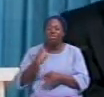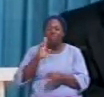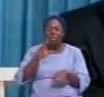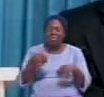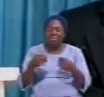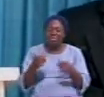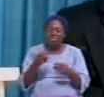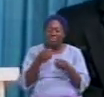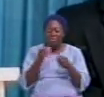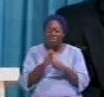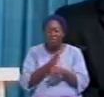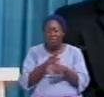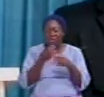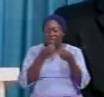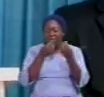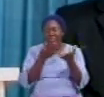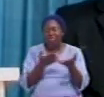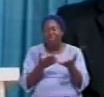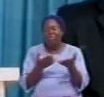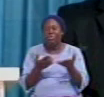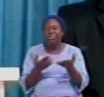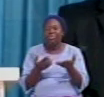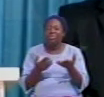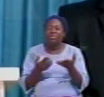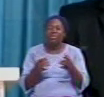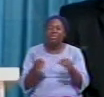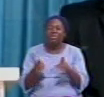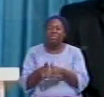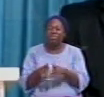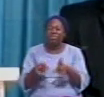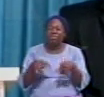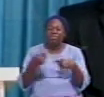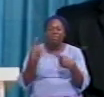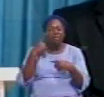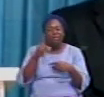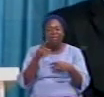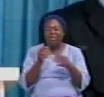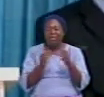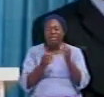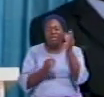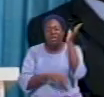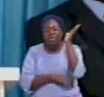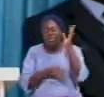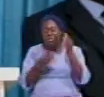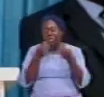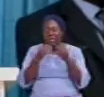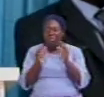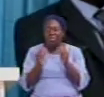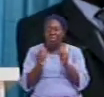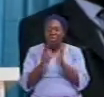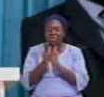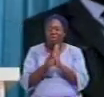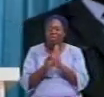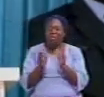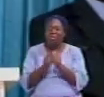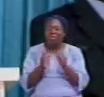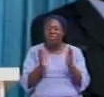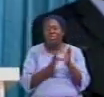details as you attend the Lunch Hour with Jesus